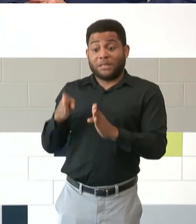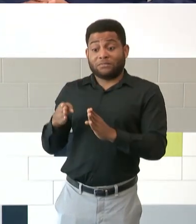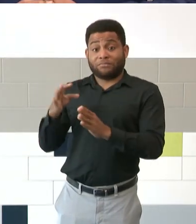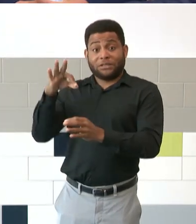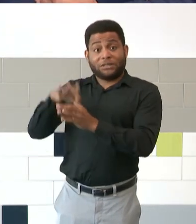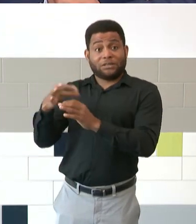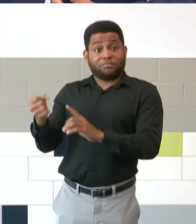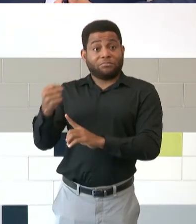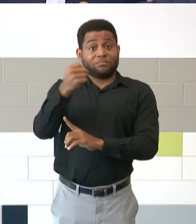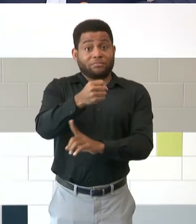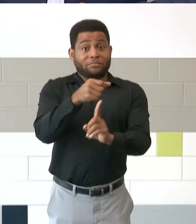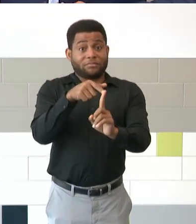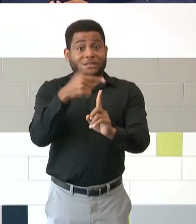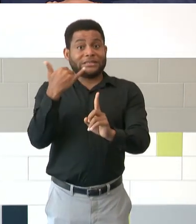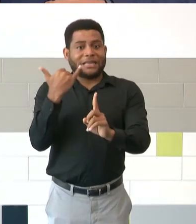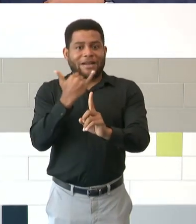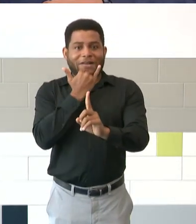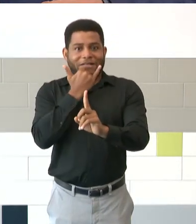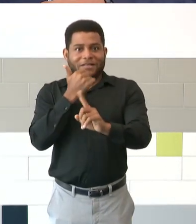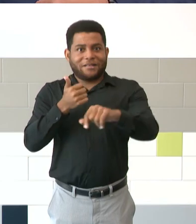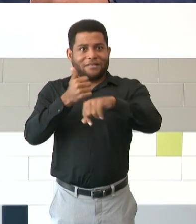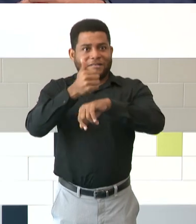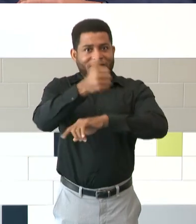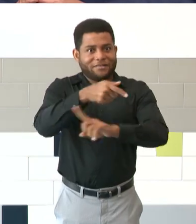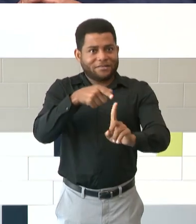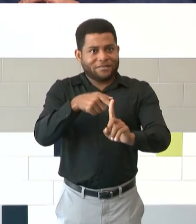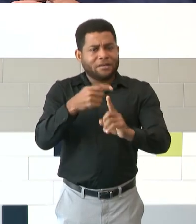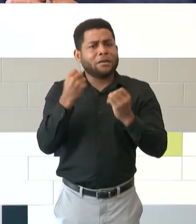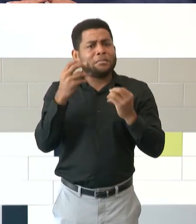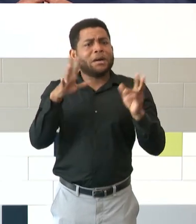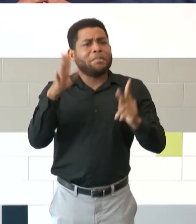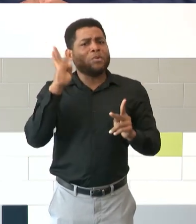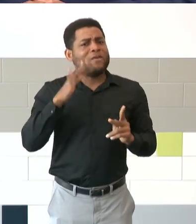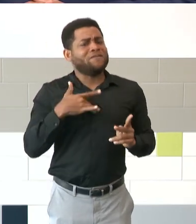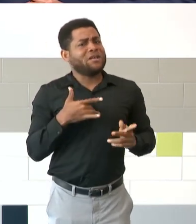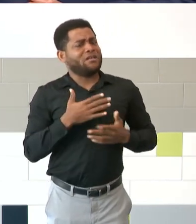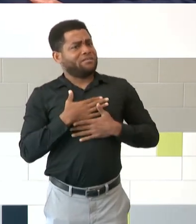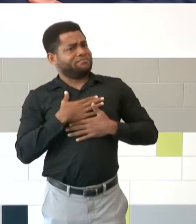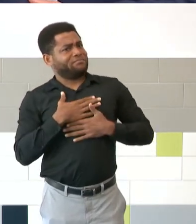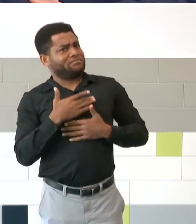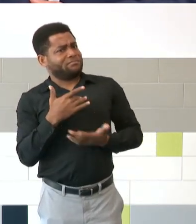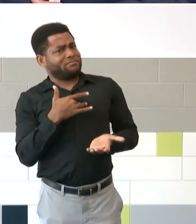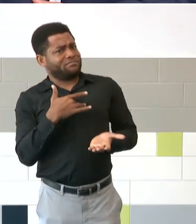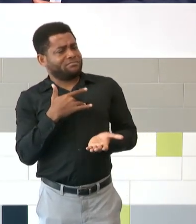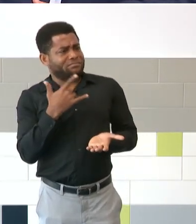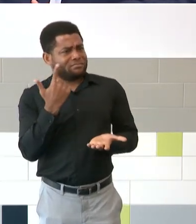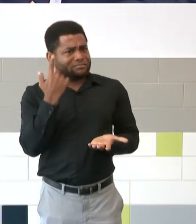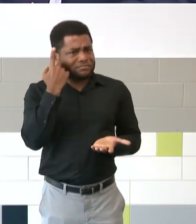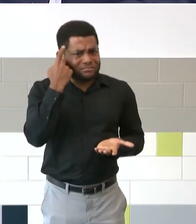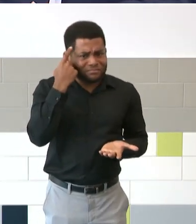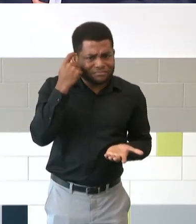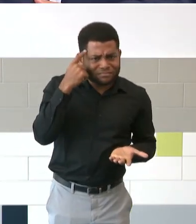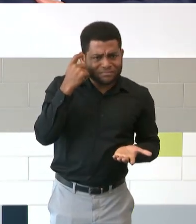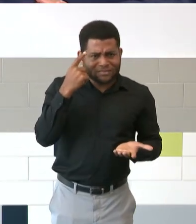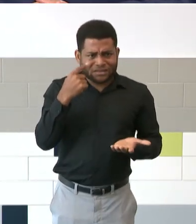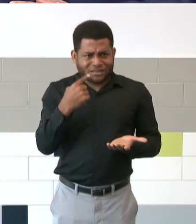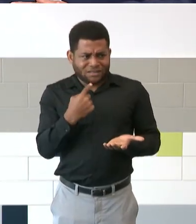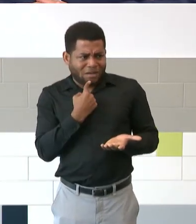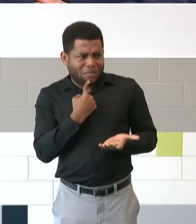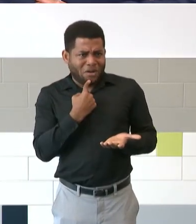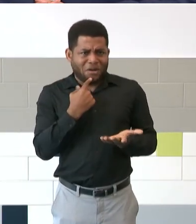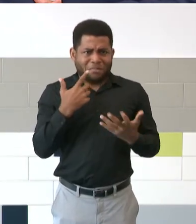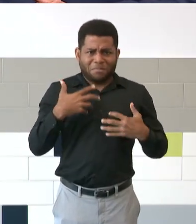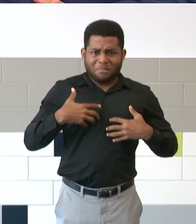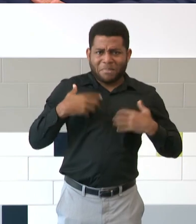people are going to have a lot of heartburn and serious questions and disappointment and anger and all of those things. But